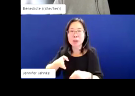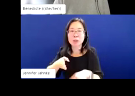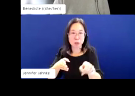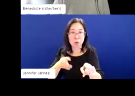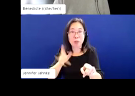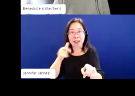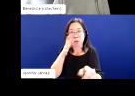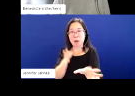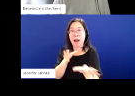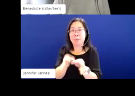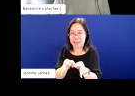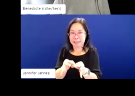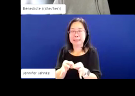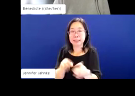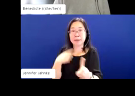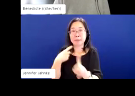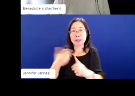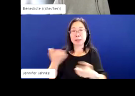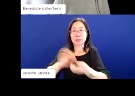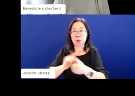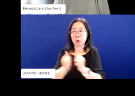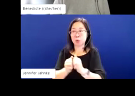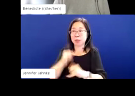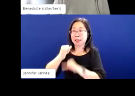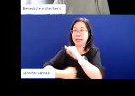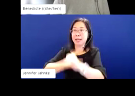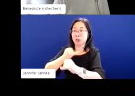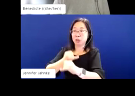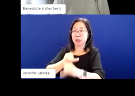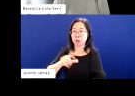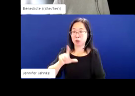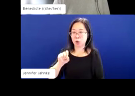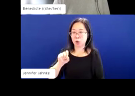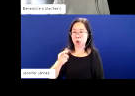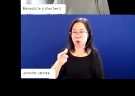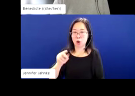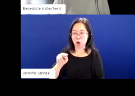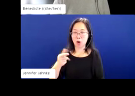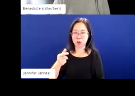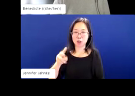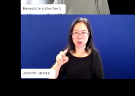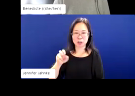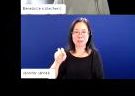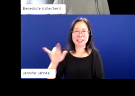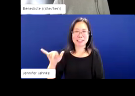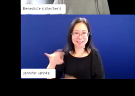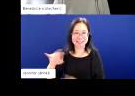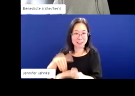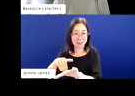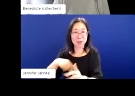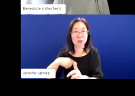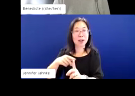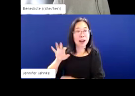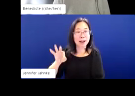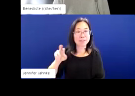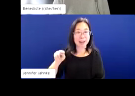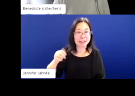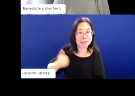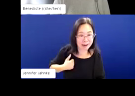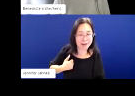update, and we'll be partnering with the International Longevity Center from Canada and the Global Alliance. We have a